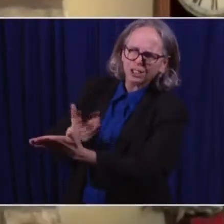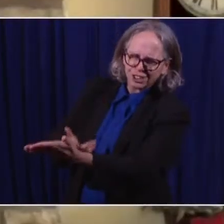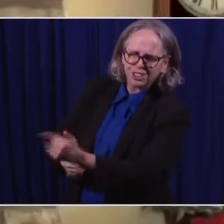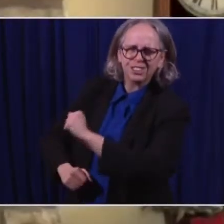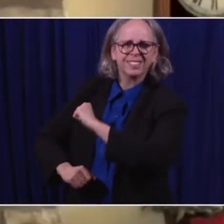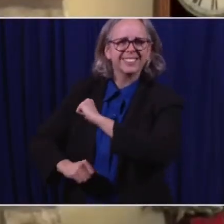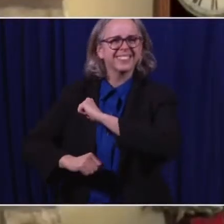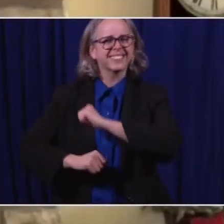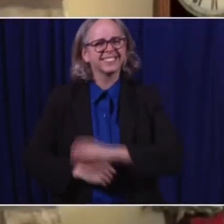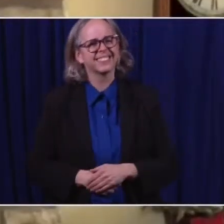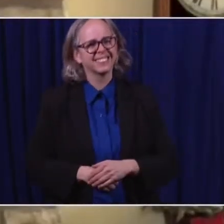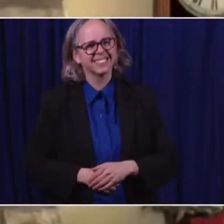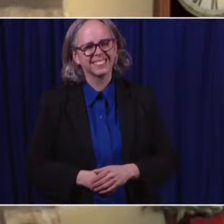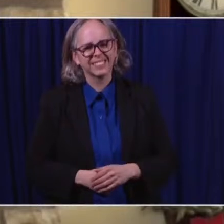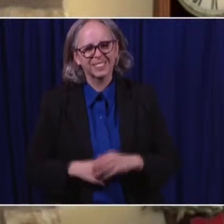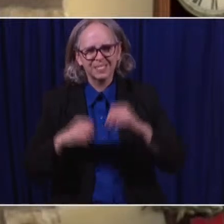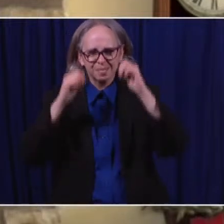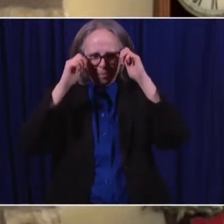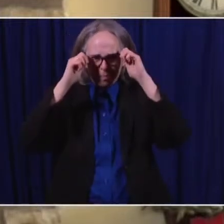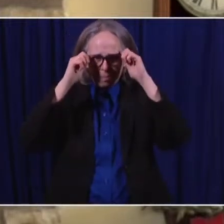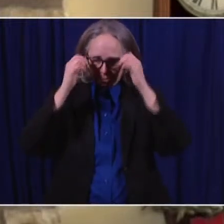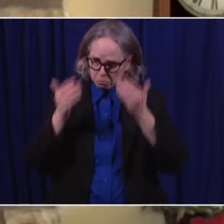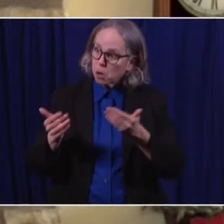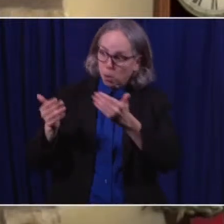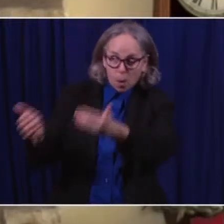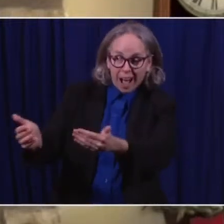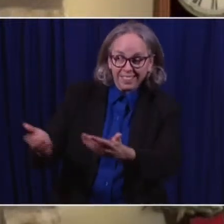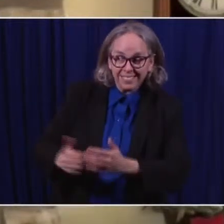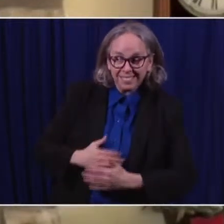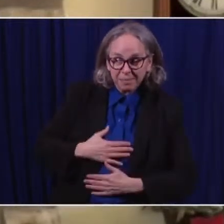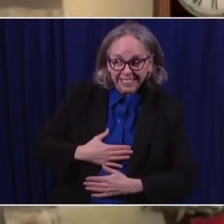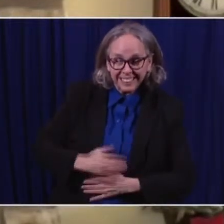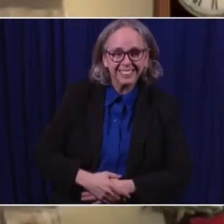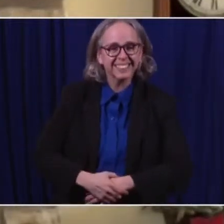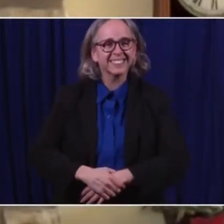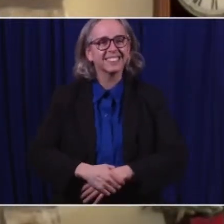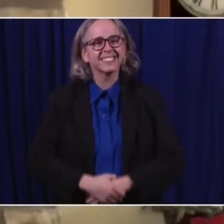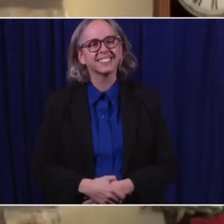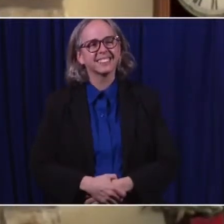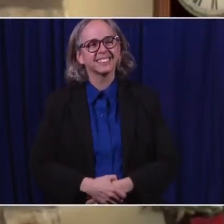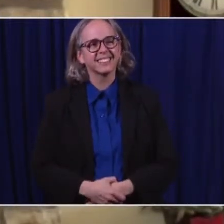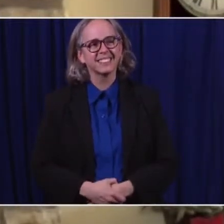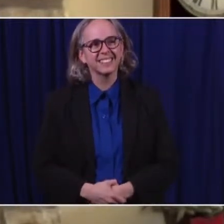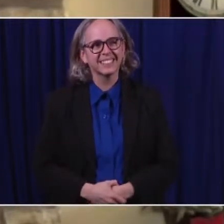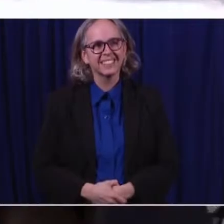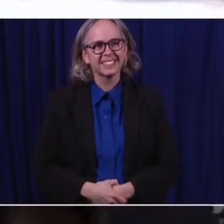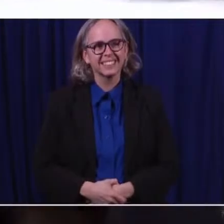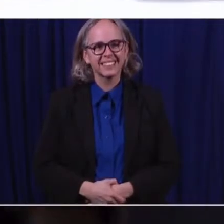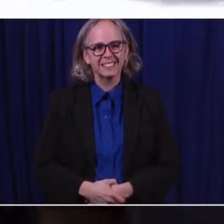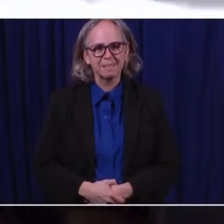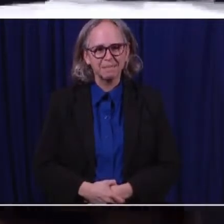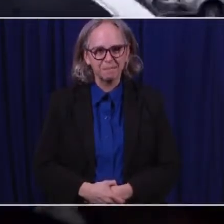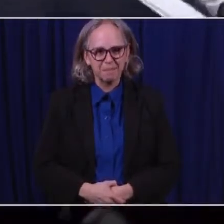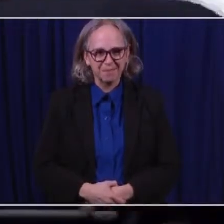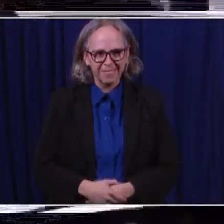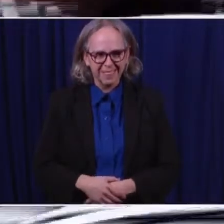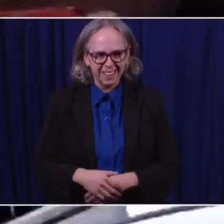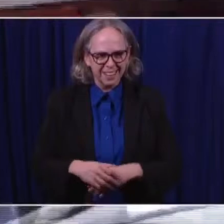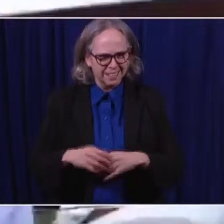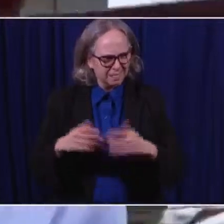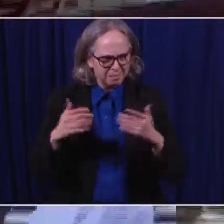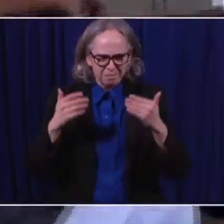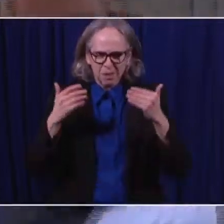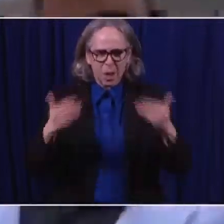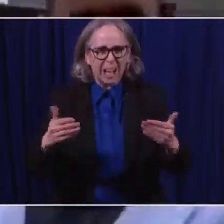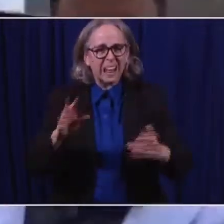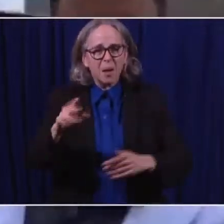So we can go ahead and do it. We'll watch y'all. Awesome. As you know, Governor, we're doing this in partnership with the Ohio National Guard. So we